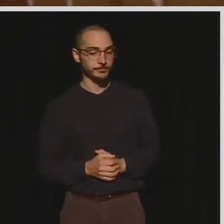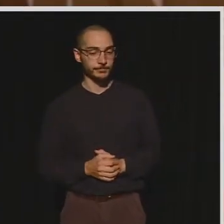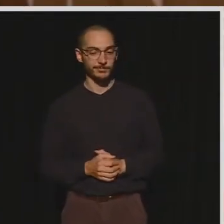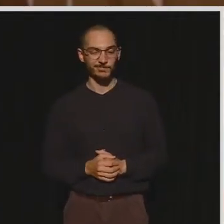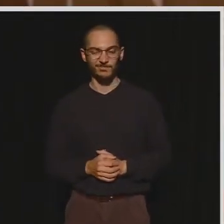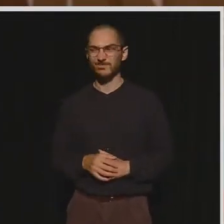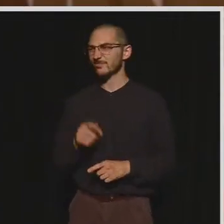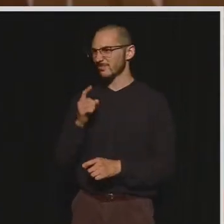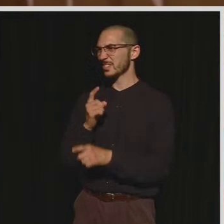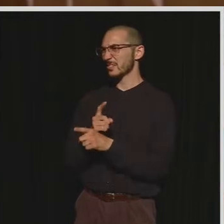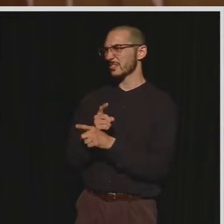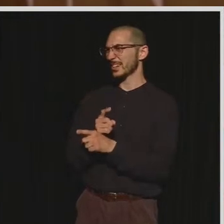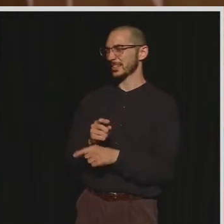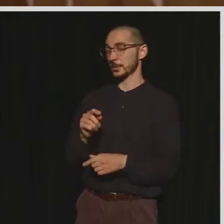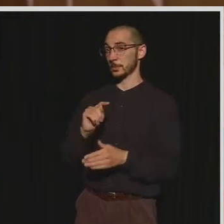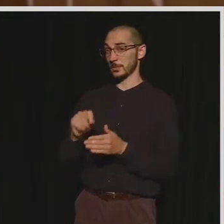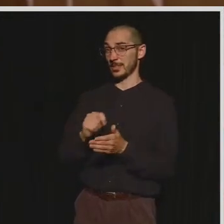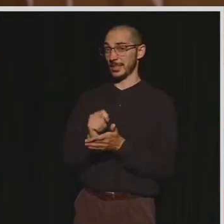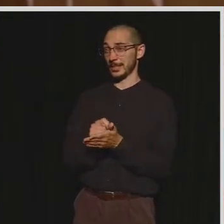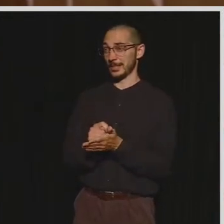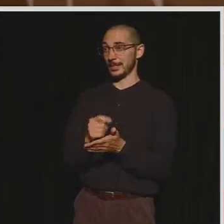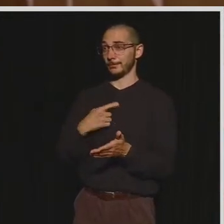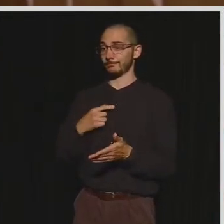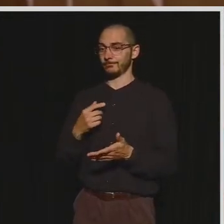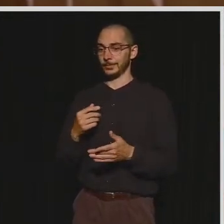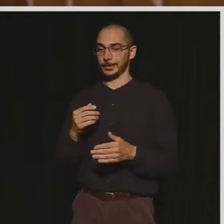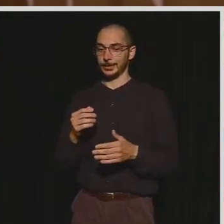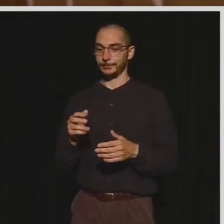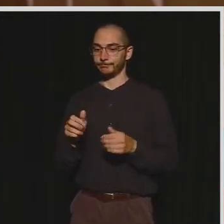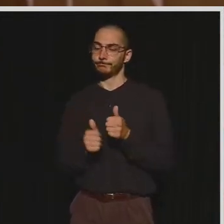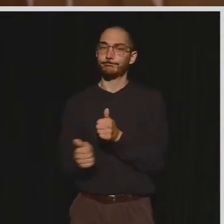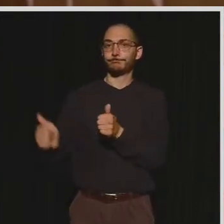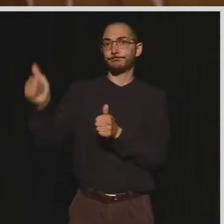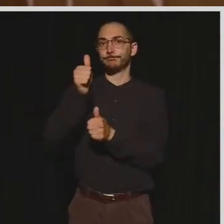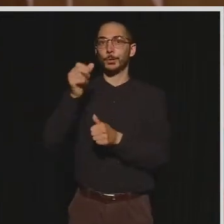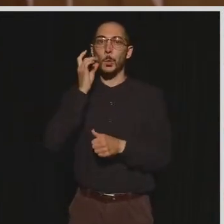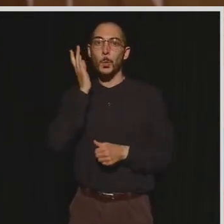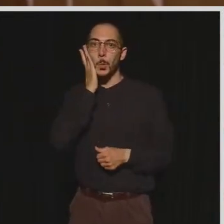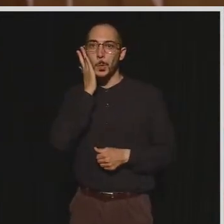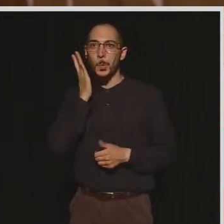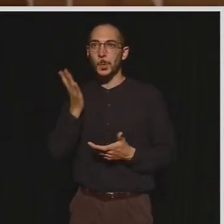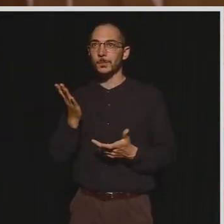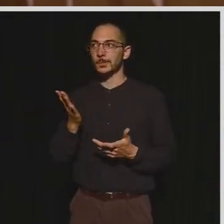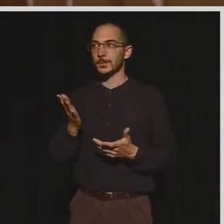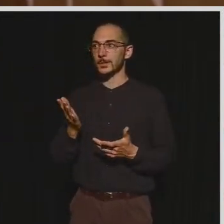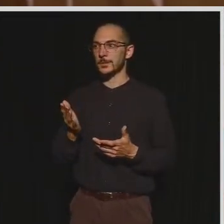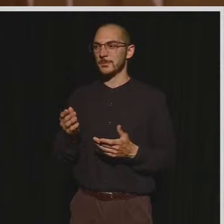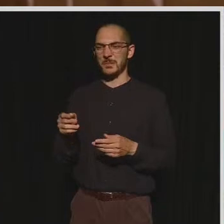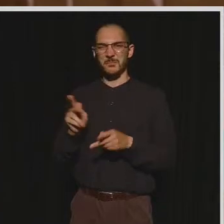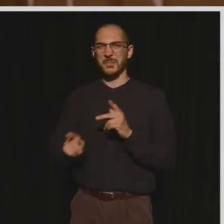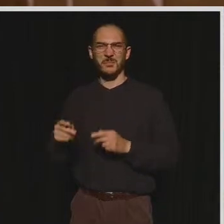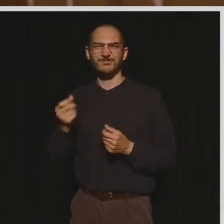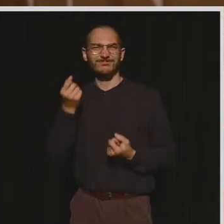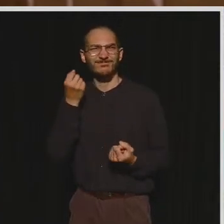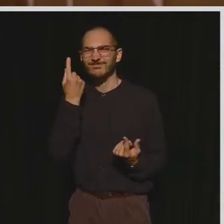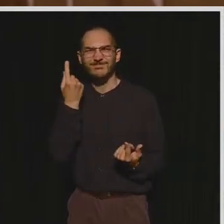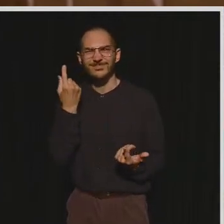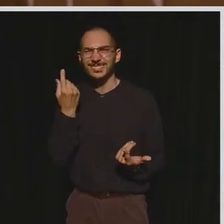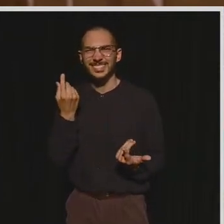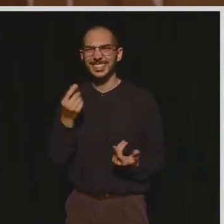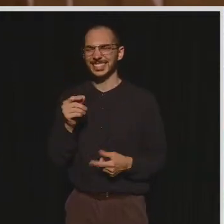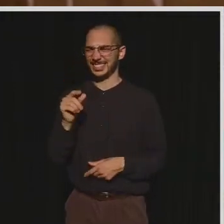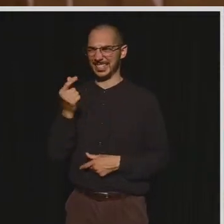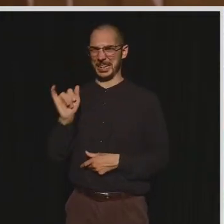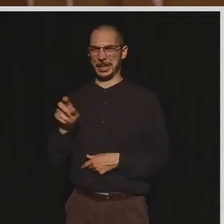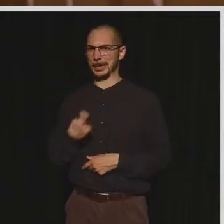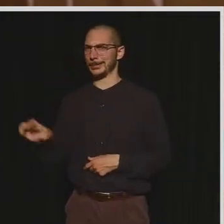mainstream industry as a senior manager in a hotel and things like that, and people are saying, what is this gay travel thing you're talking about? And so it was basically,